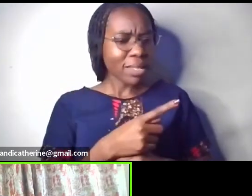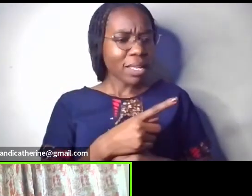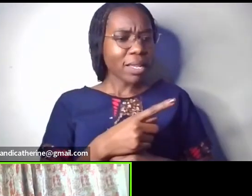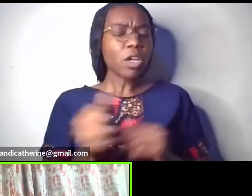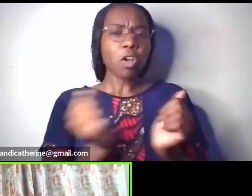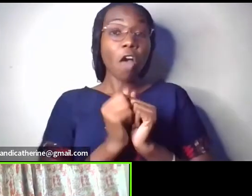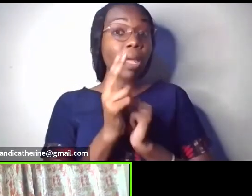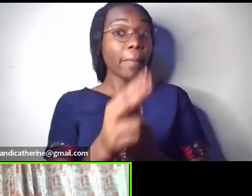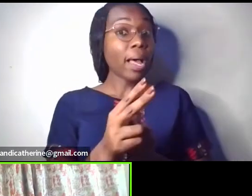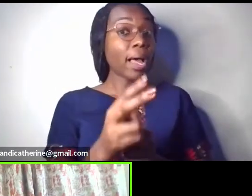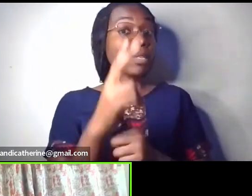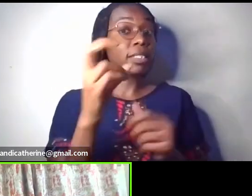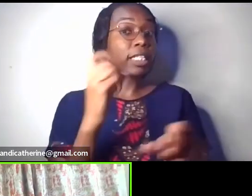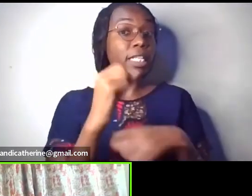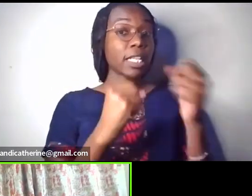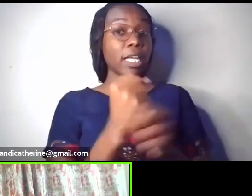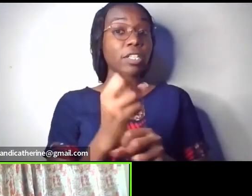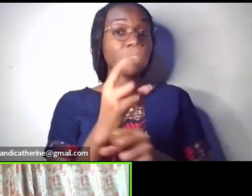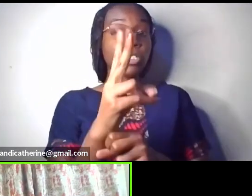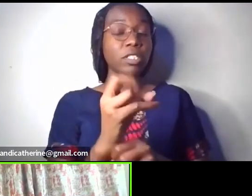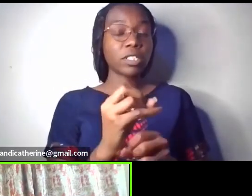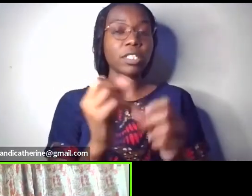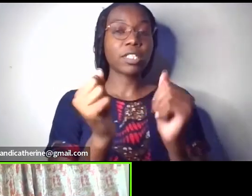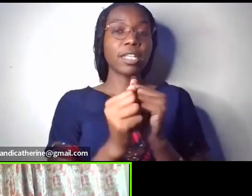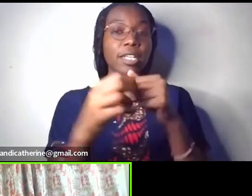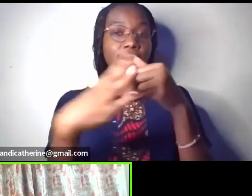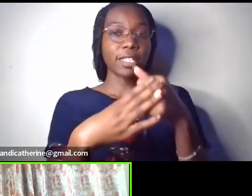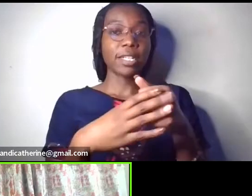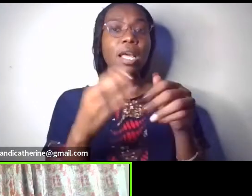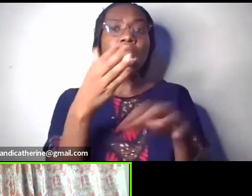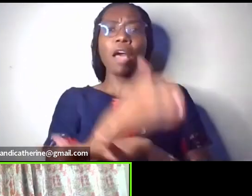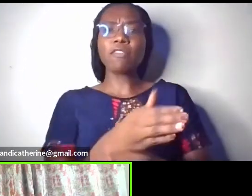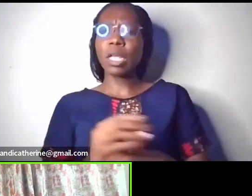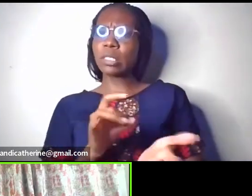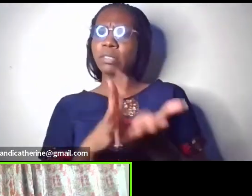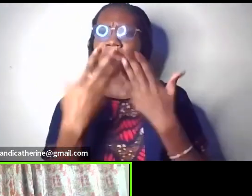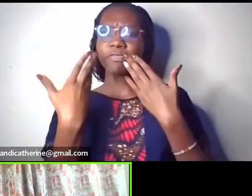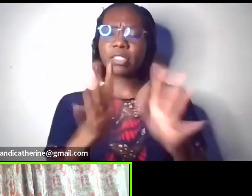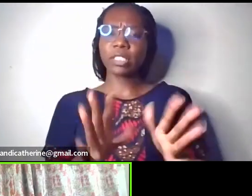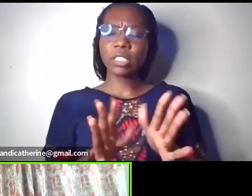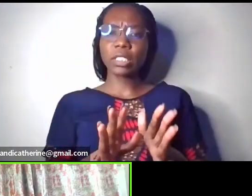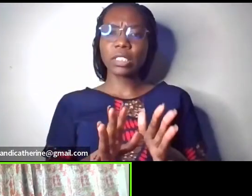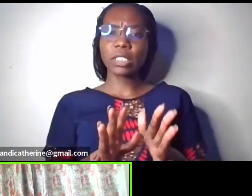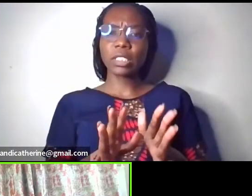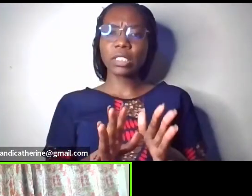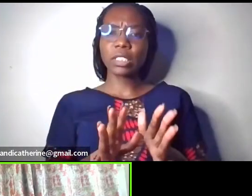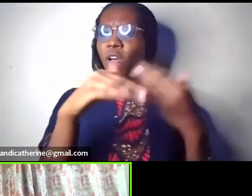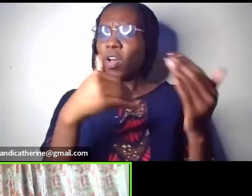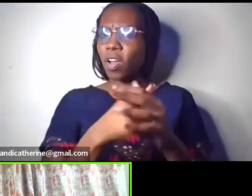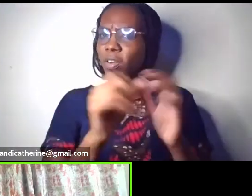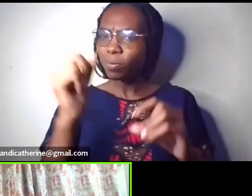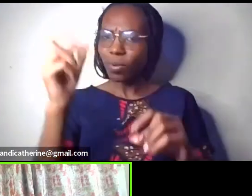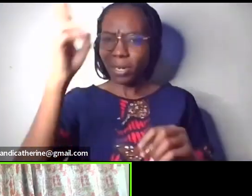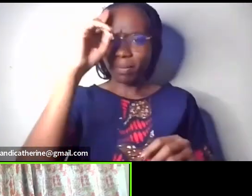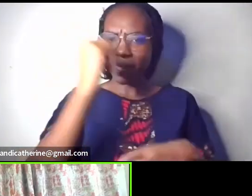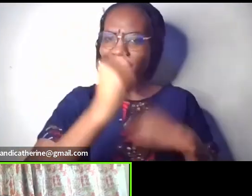2019 after being declared redundant at my previous place of work. I think you all recall that year there was